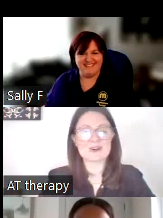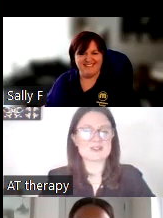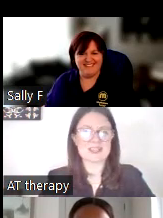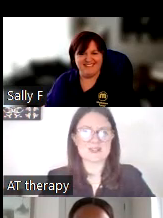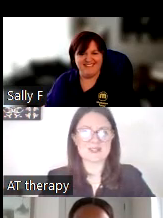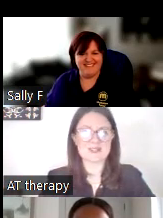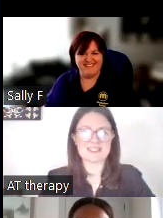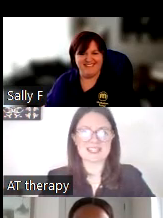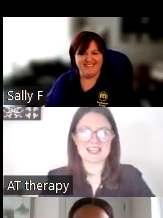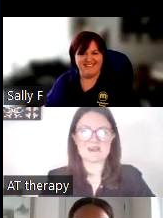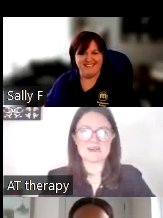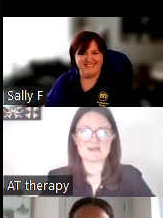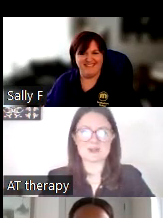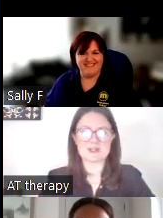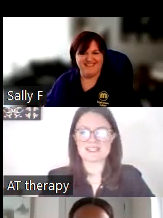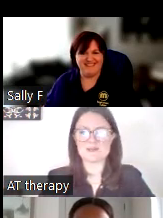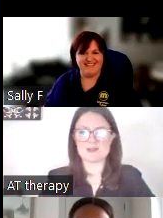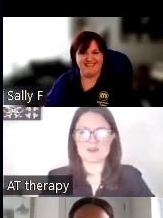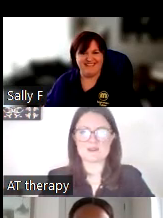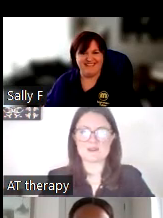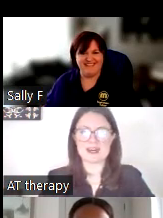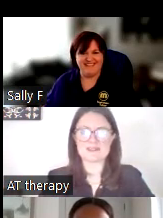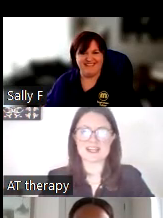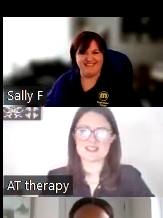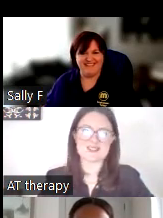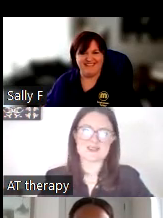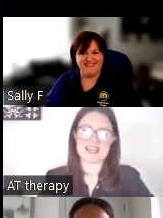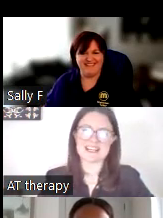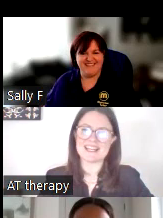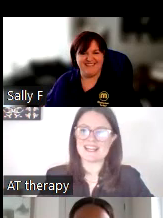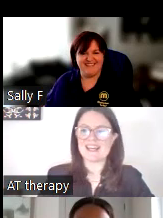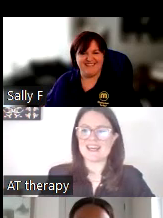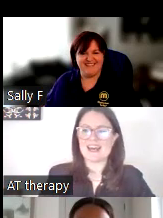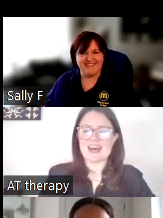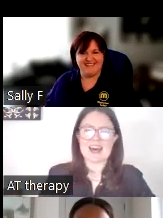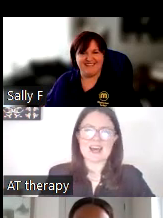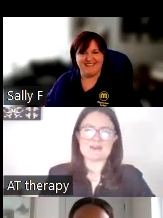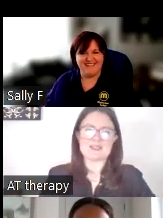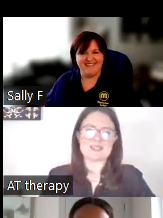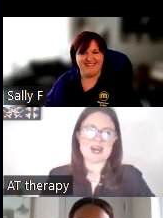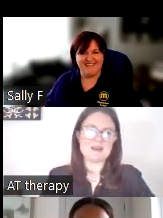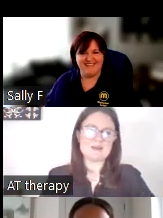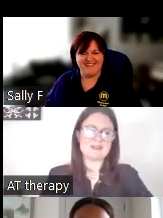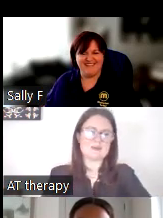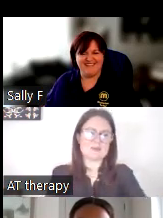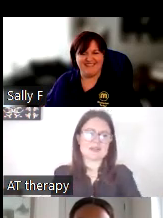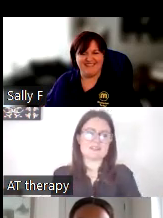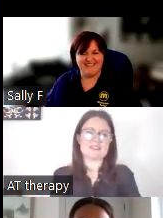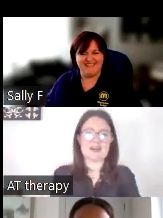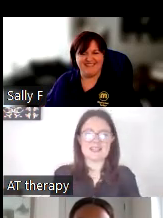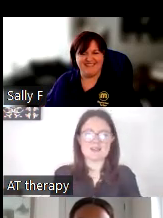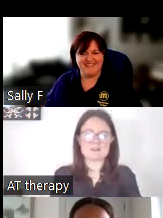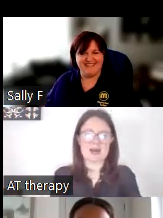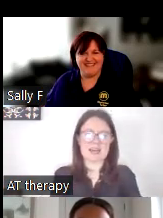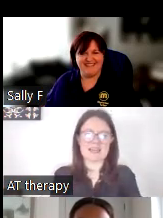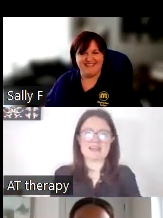If not, just make sure you can see all of us and we'll go through the 5 signs on the screen. So we're going to